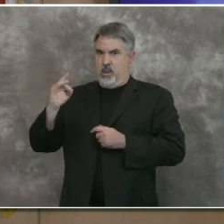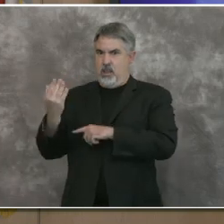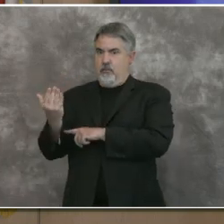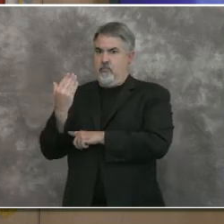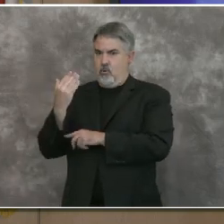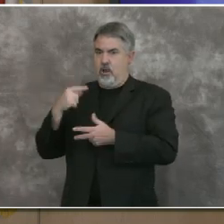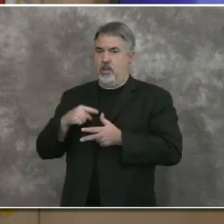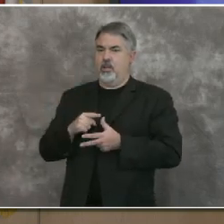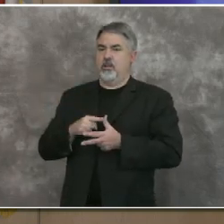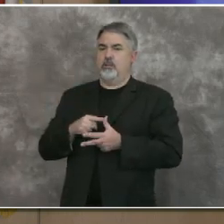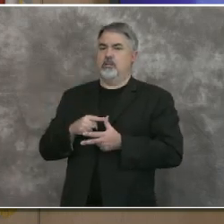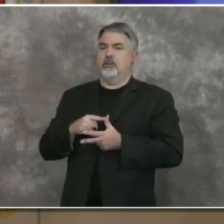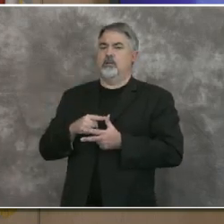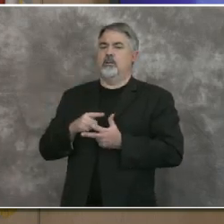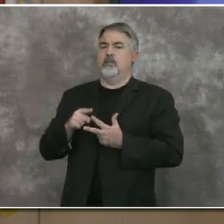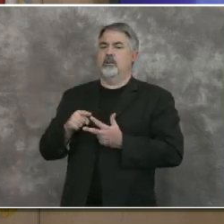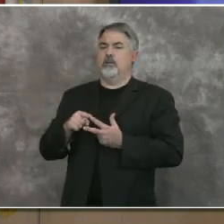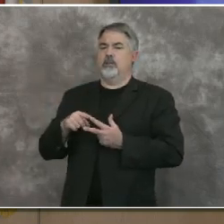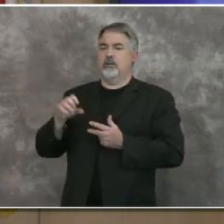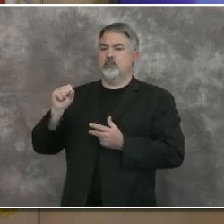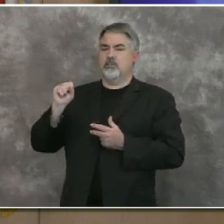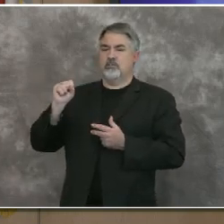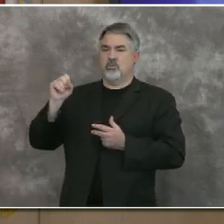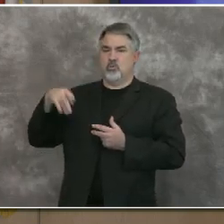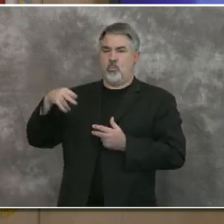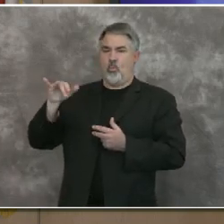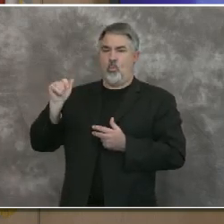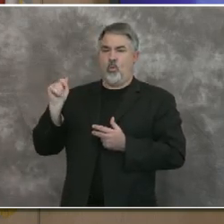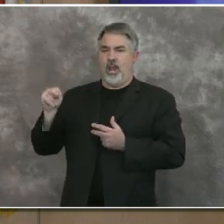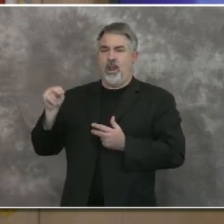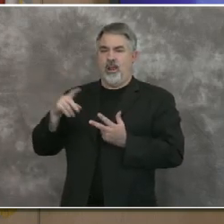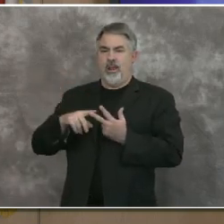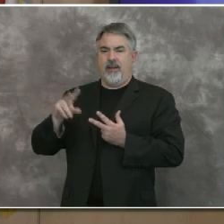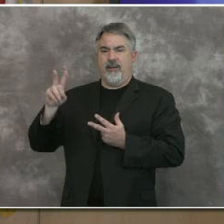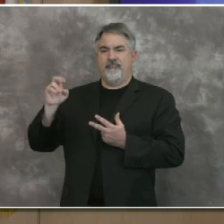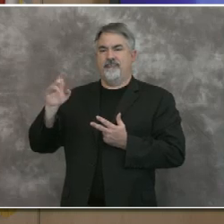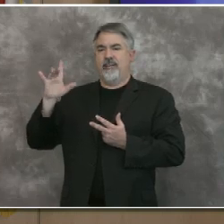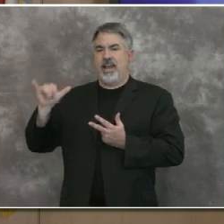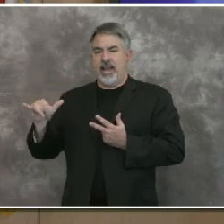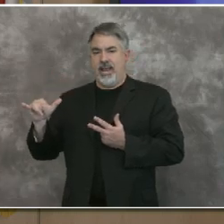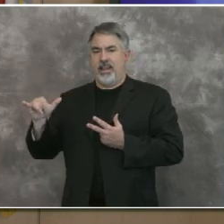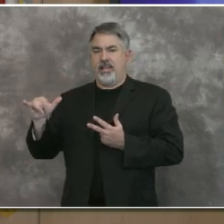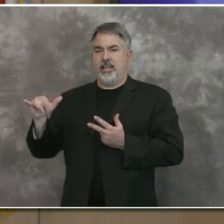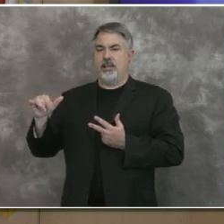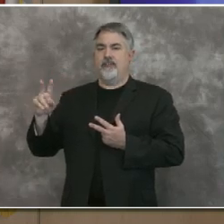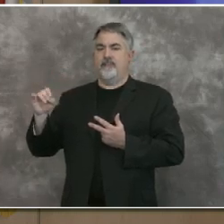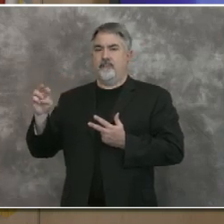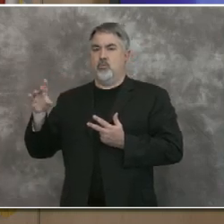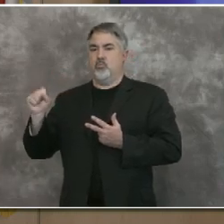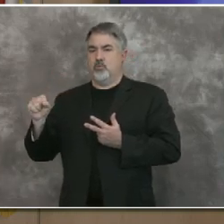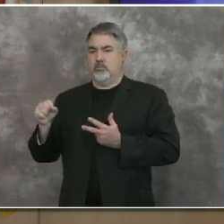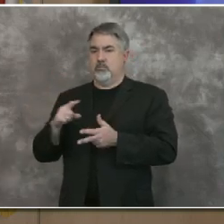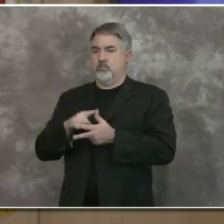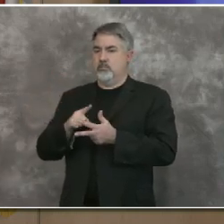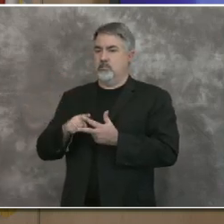Sequan, Wednesday at noon, and Valley View next Friday at 8 a.m. I'm wondering if